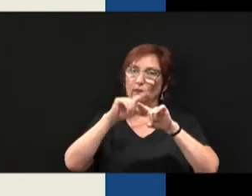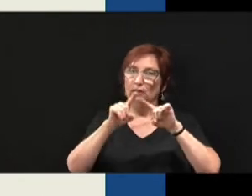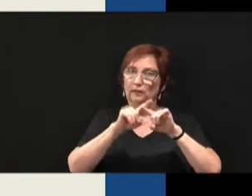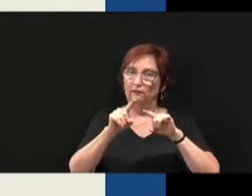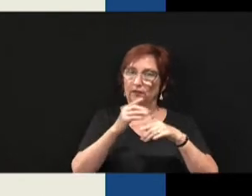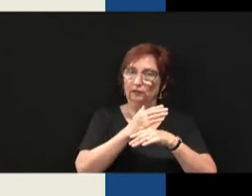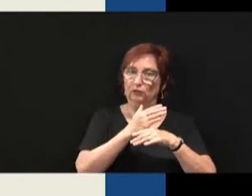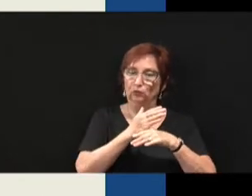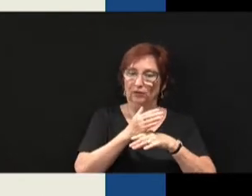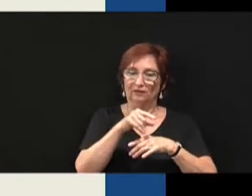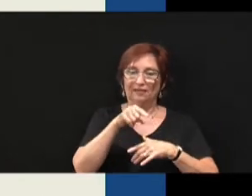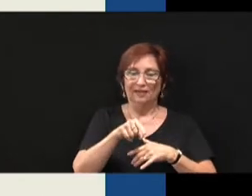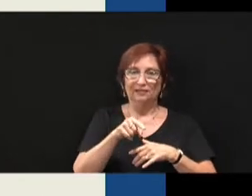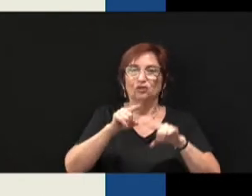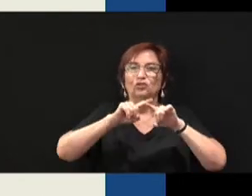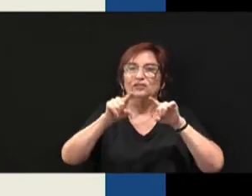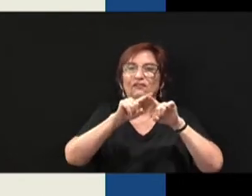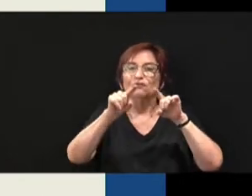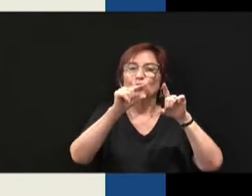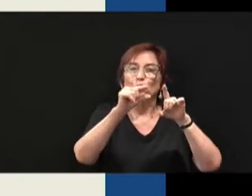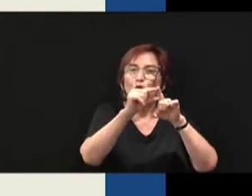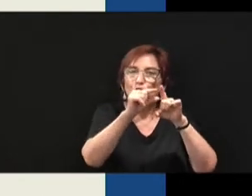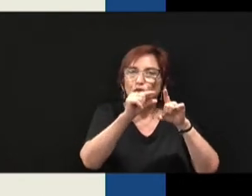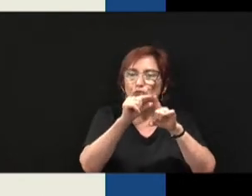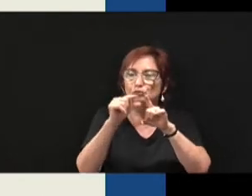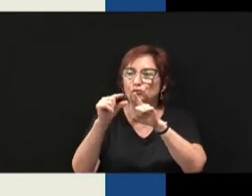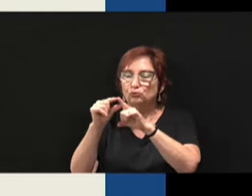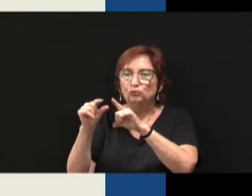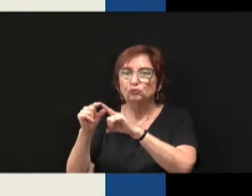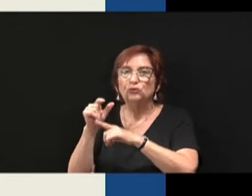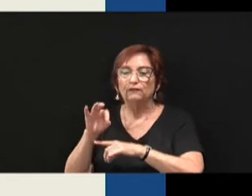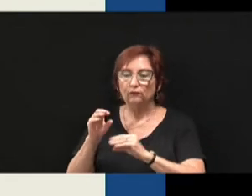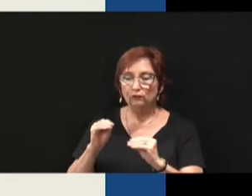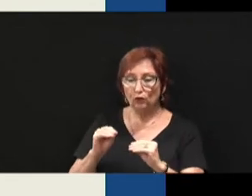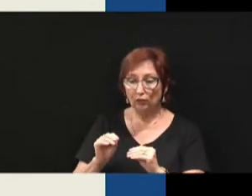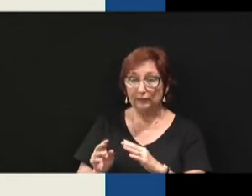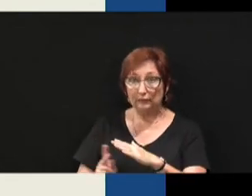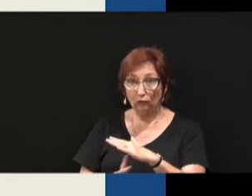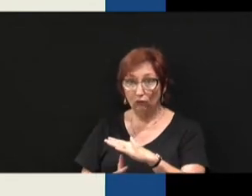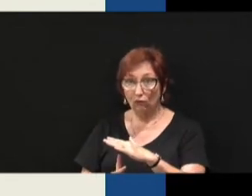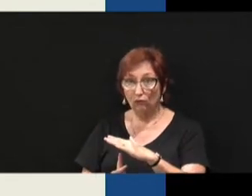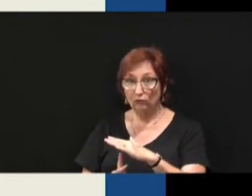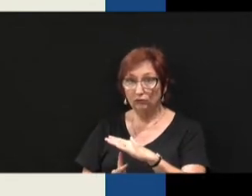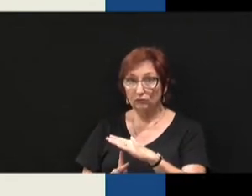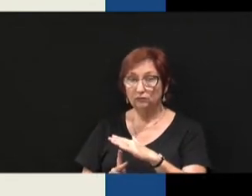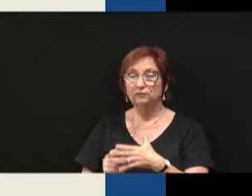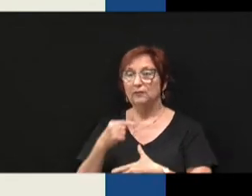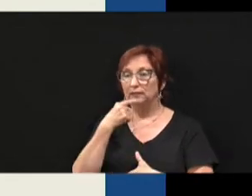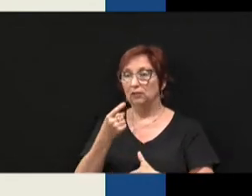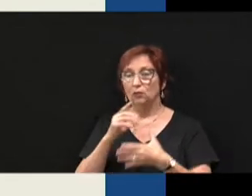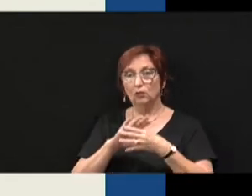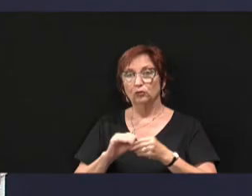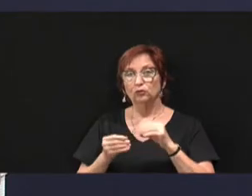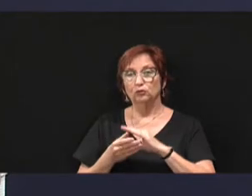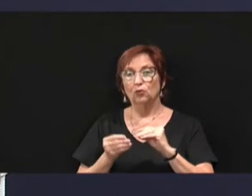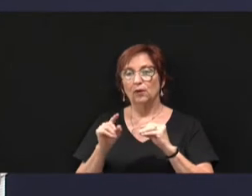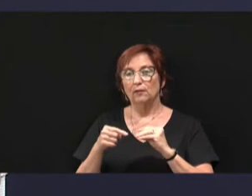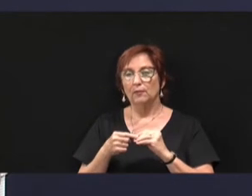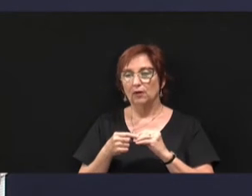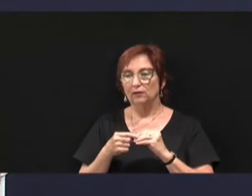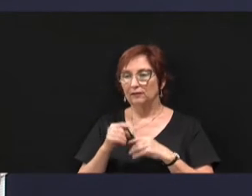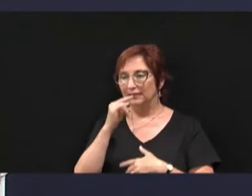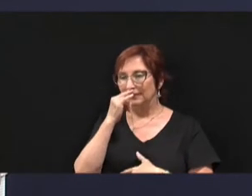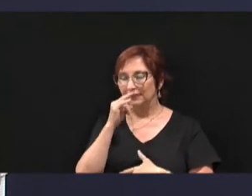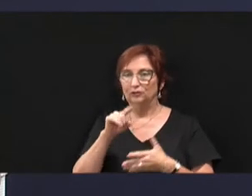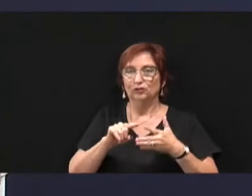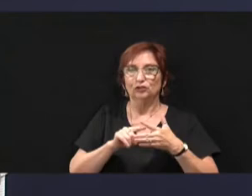between, that these are different words. If you've ever taught kindergarten, I tell the story of the kids